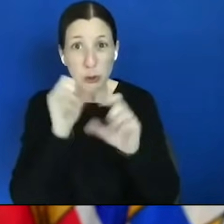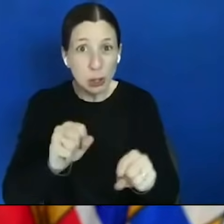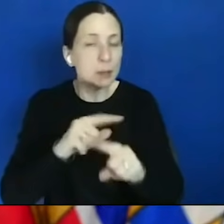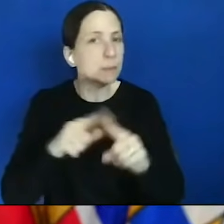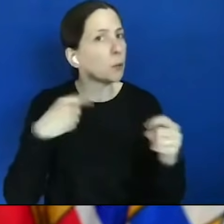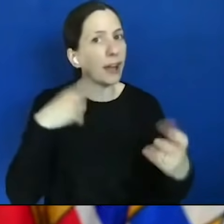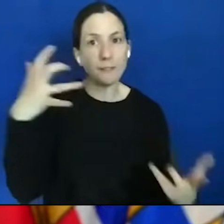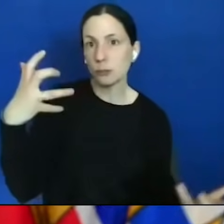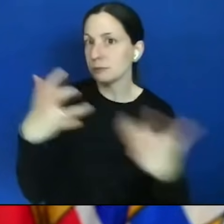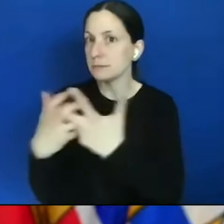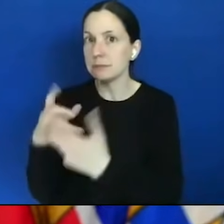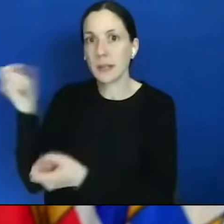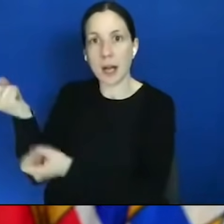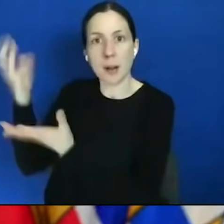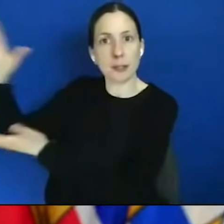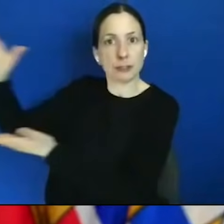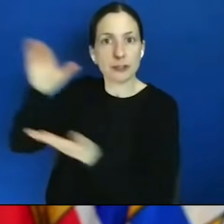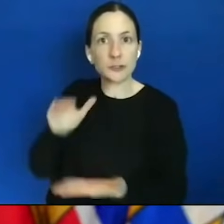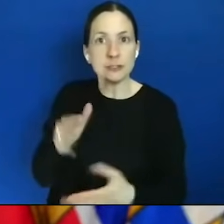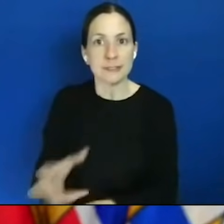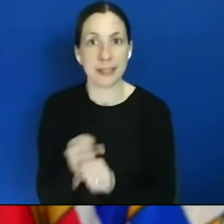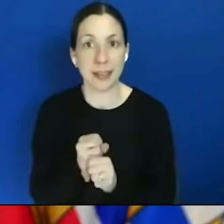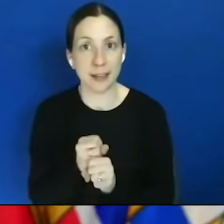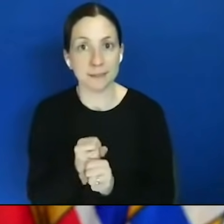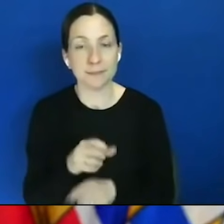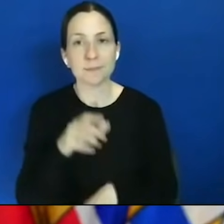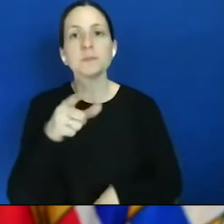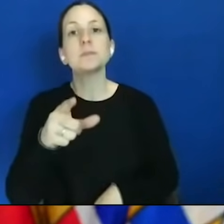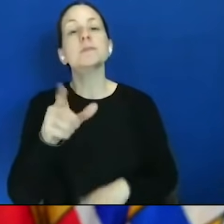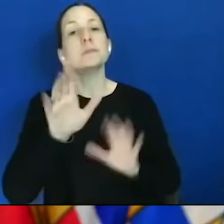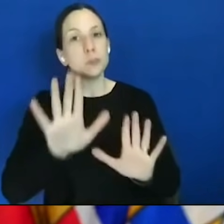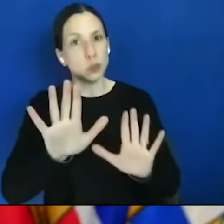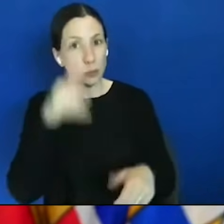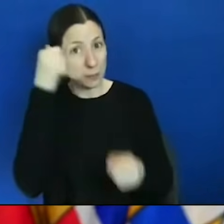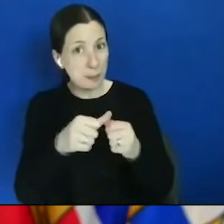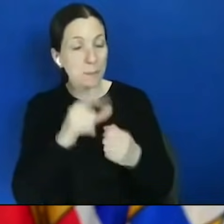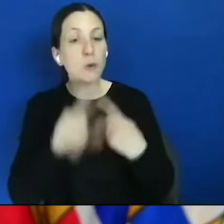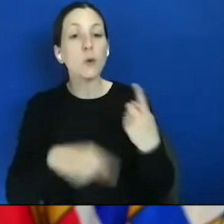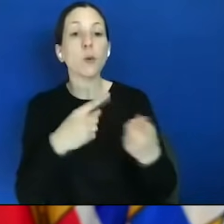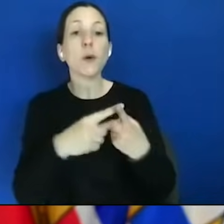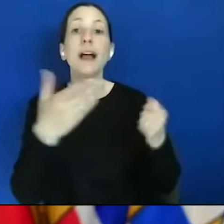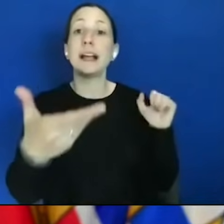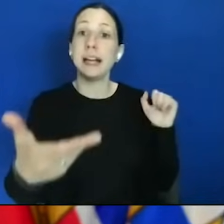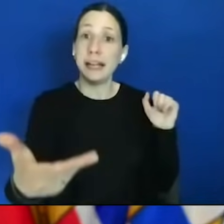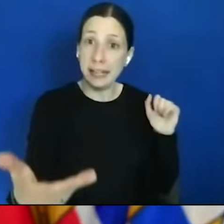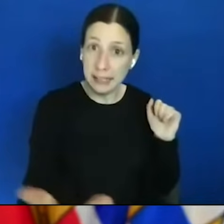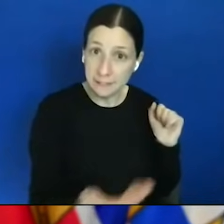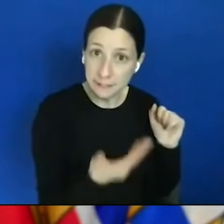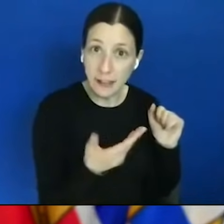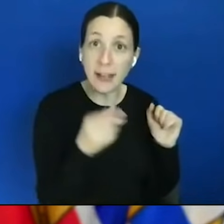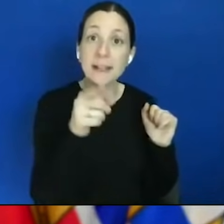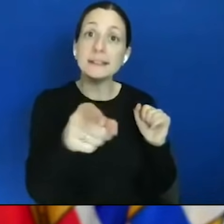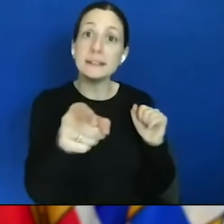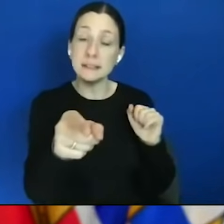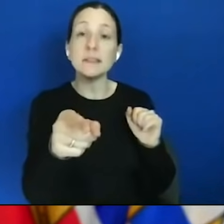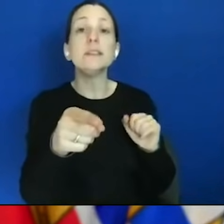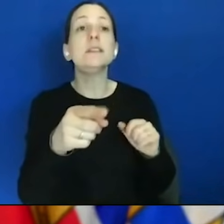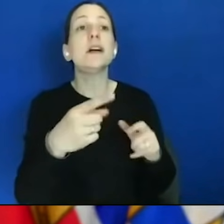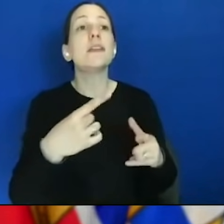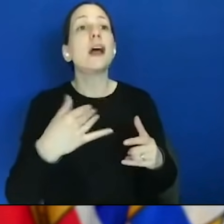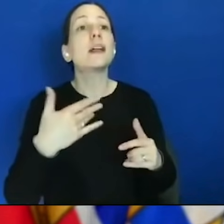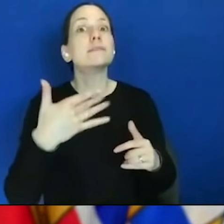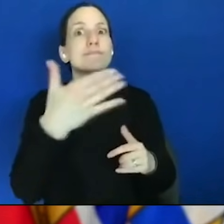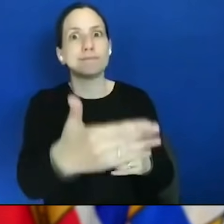every week. So when you're invited to book either your first or your second vaccine, it may be a few weeks ahead that you will get